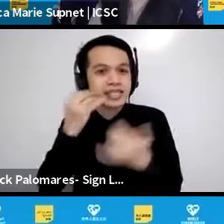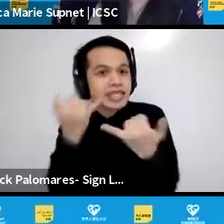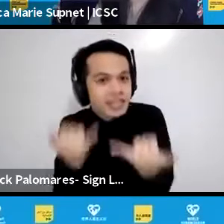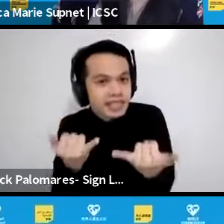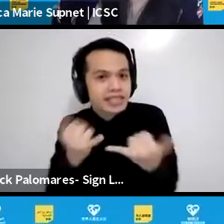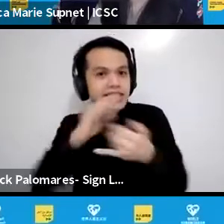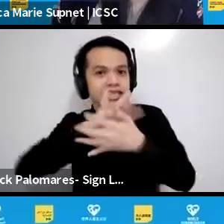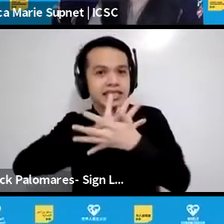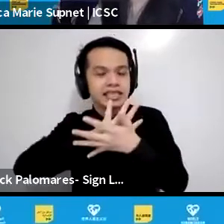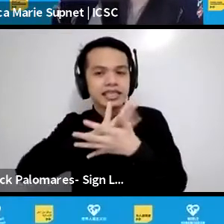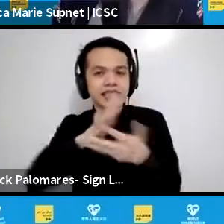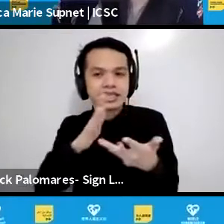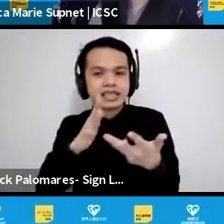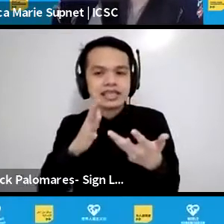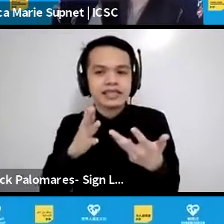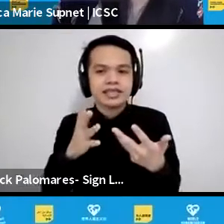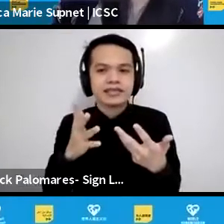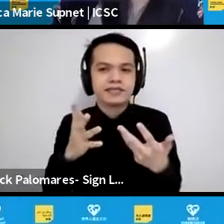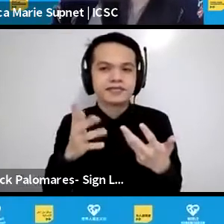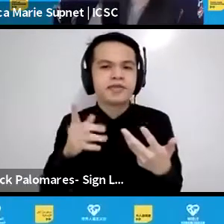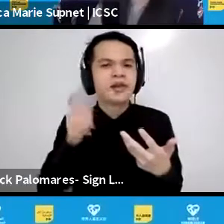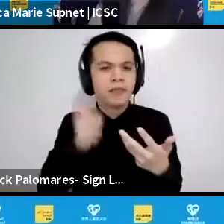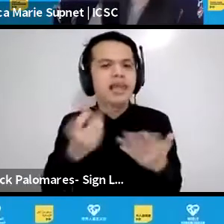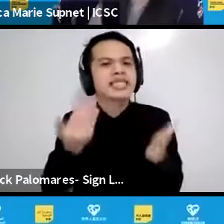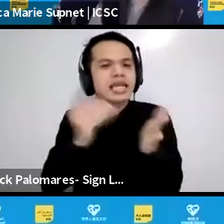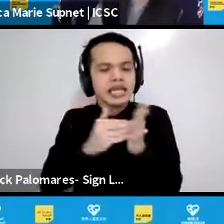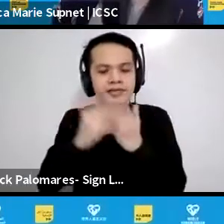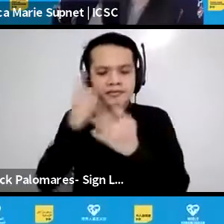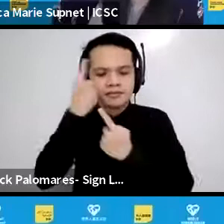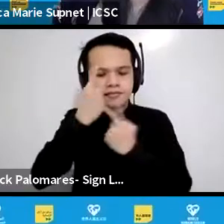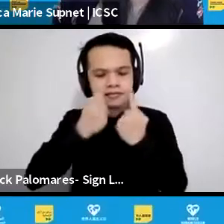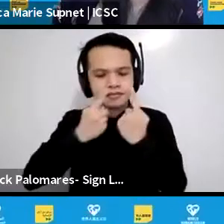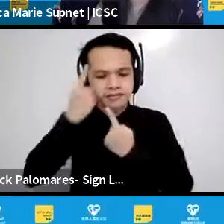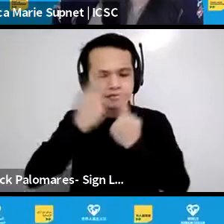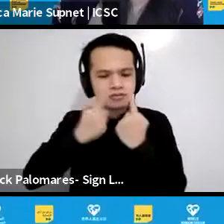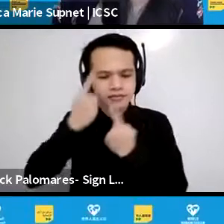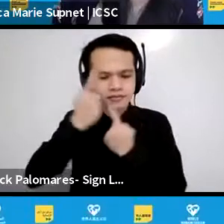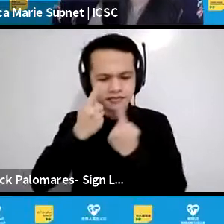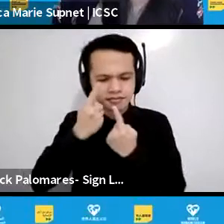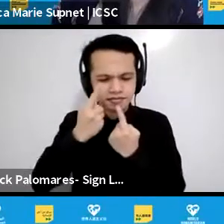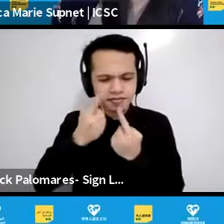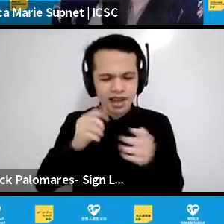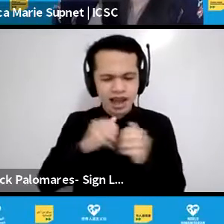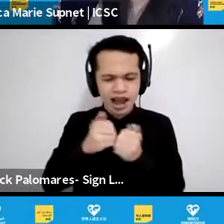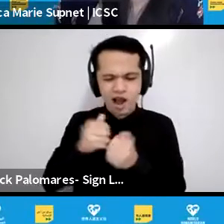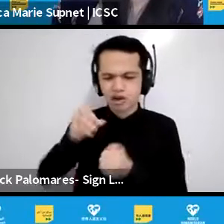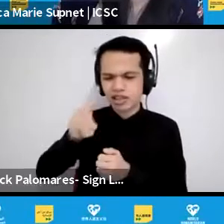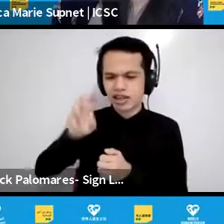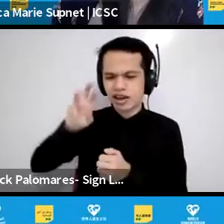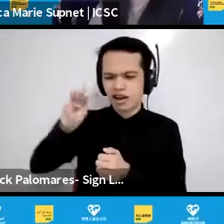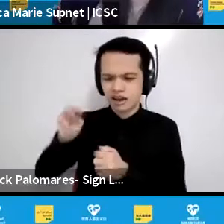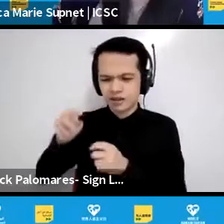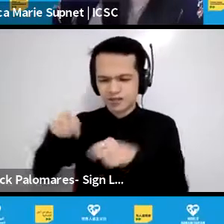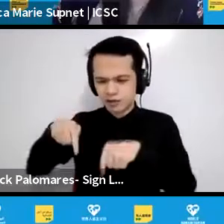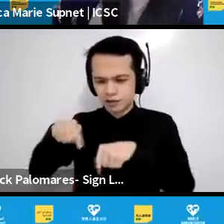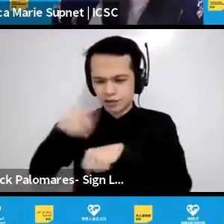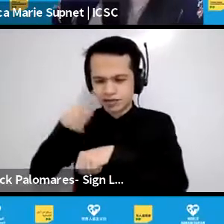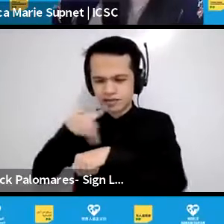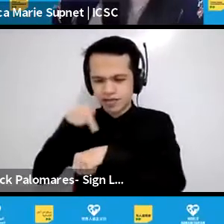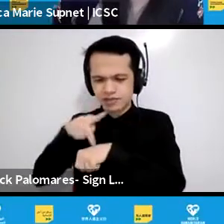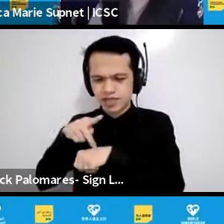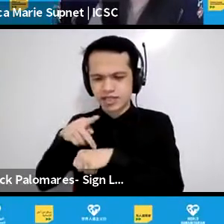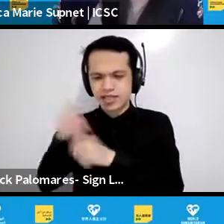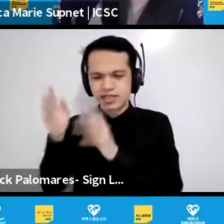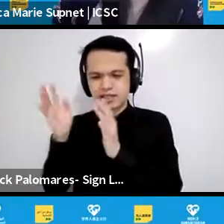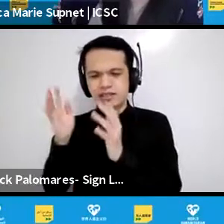COVID-19, we have to rethink how we do DRM in the Philippines. And mainly, I